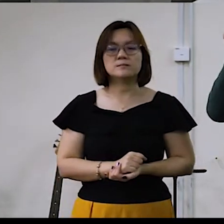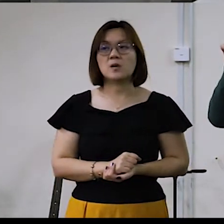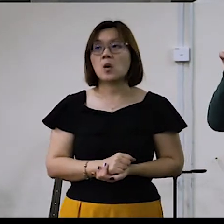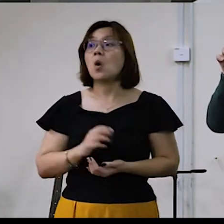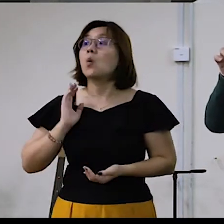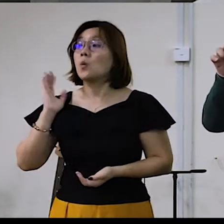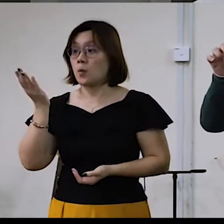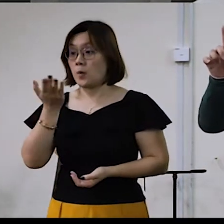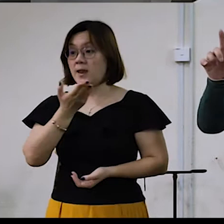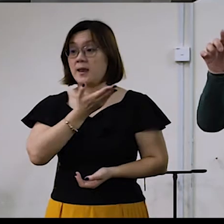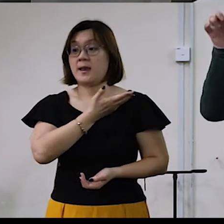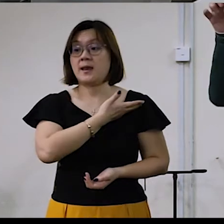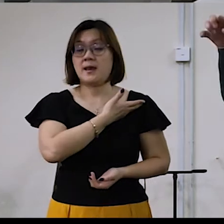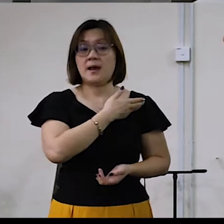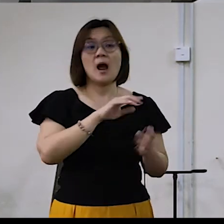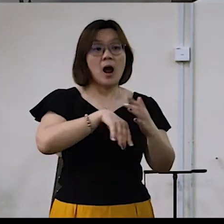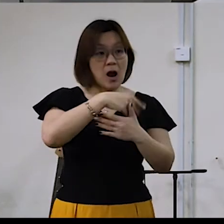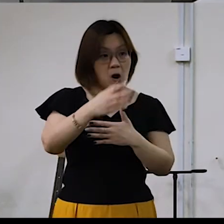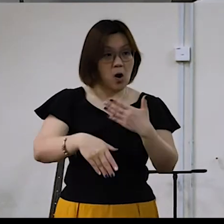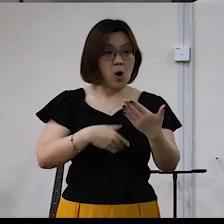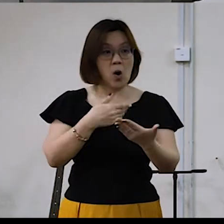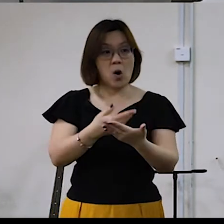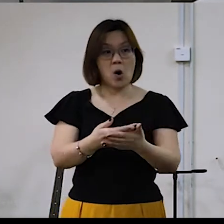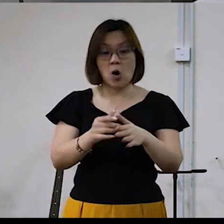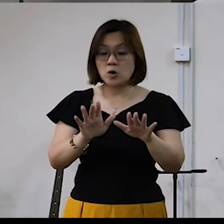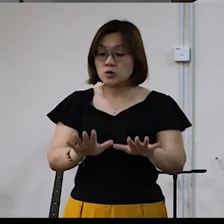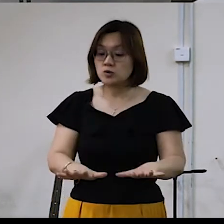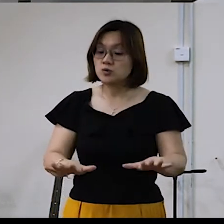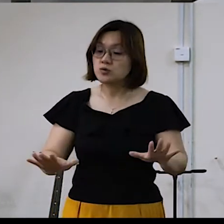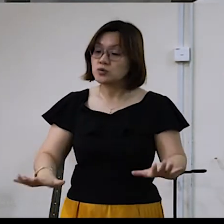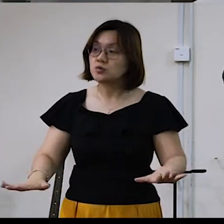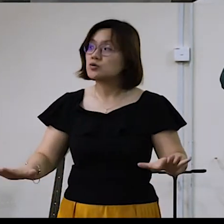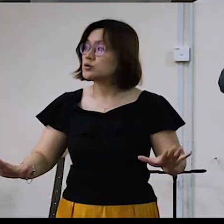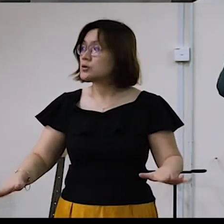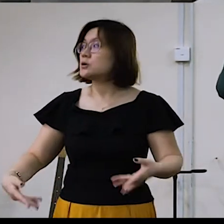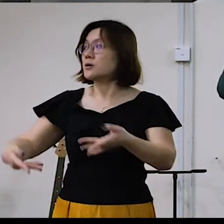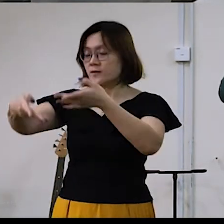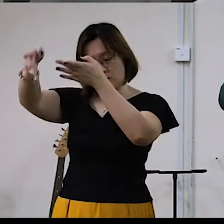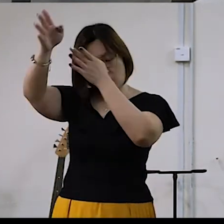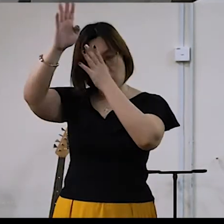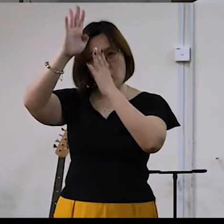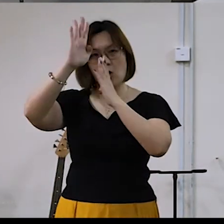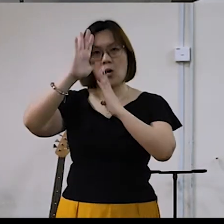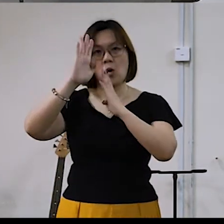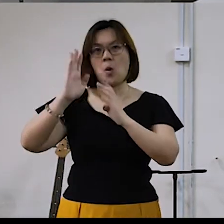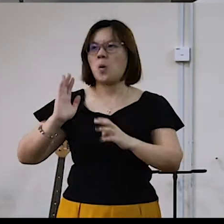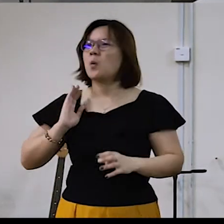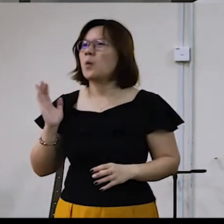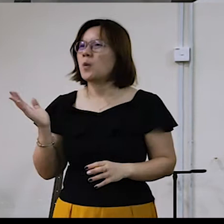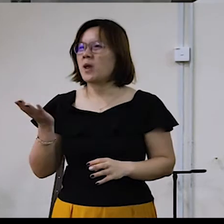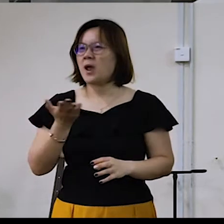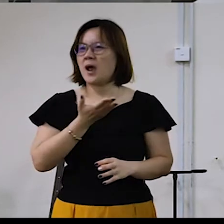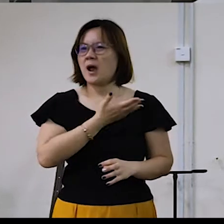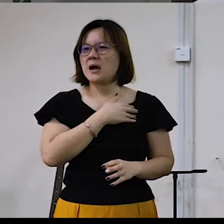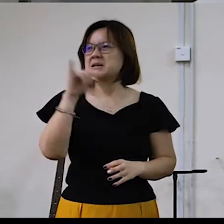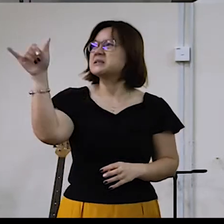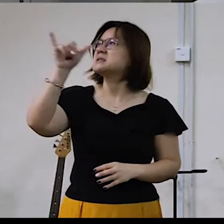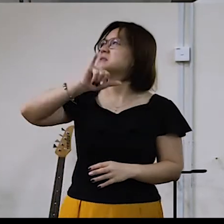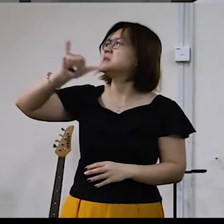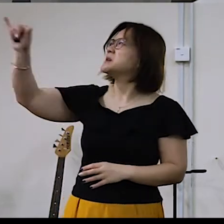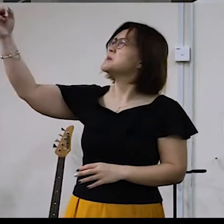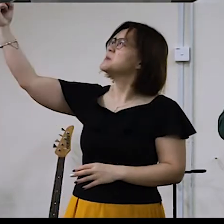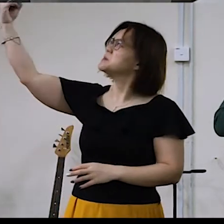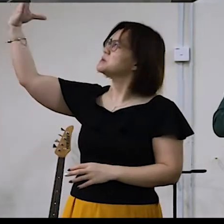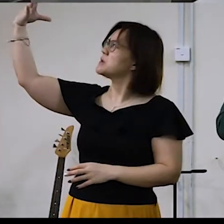supernaturally shine into the lives of the people around us. Who can say hallelujah? Your colleagues will look at you and say, you are different.